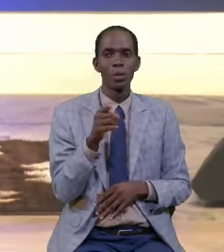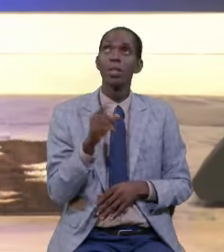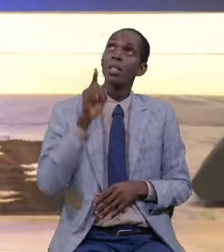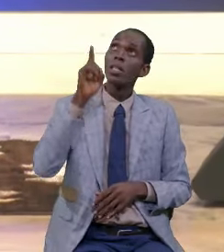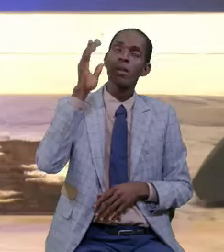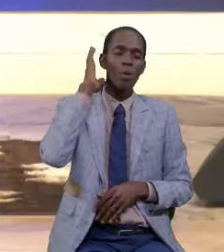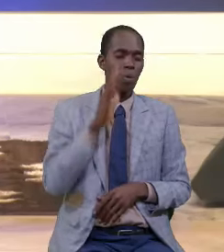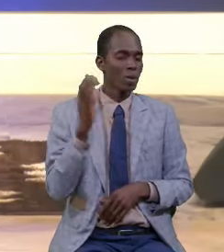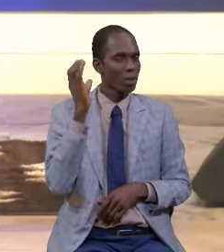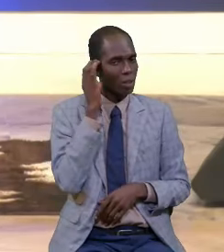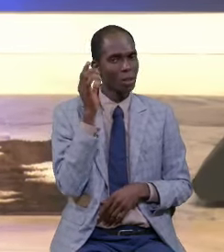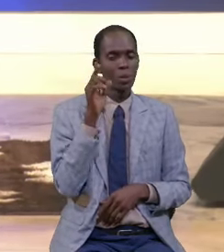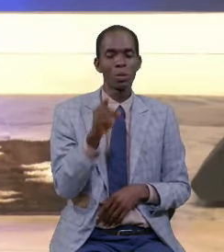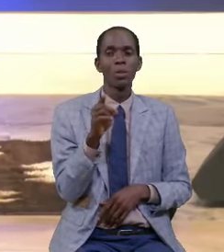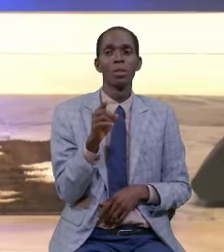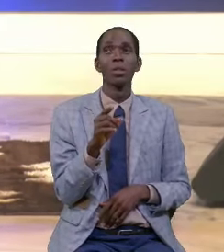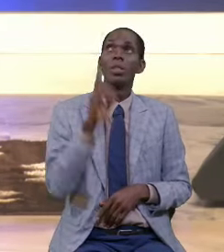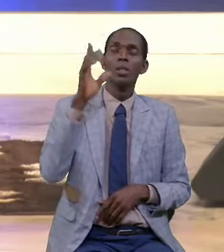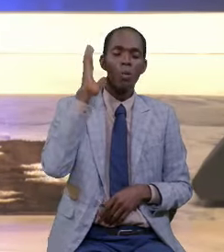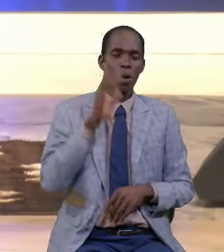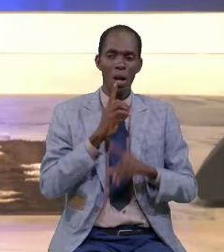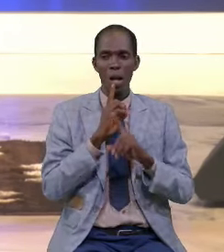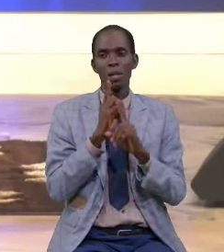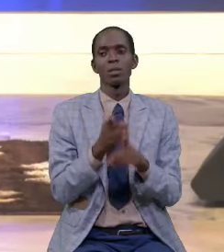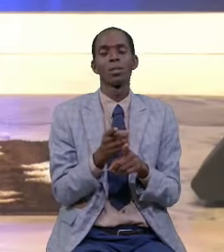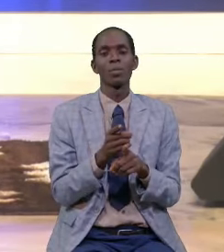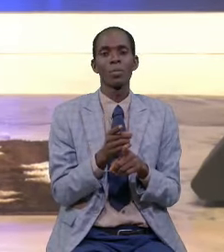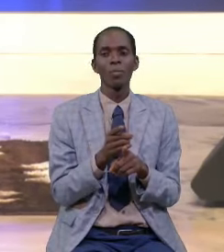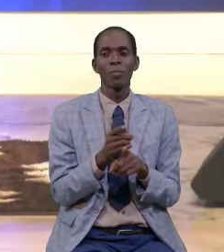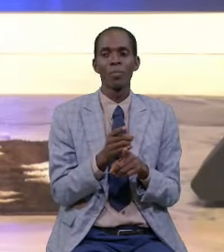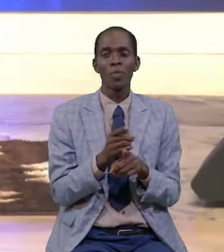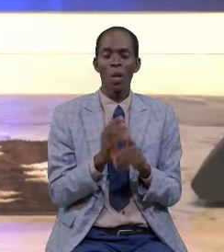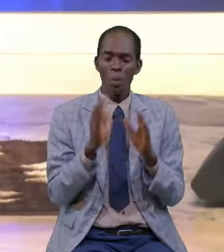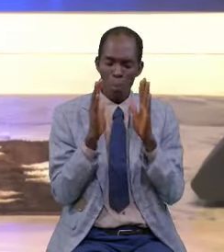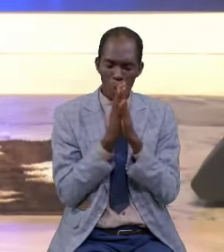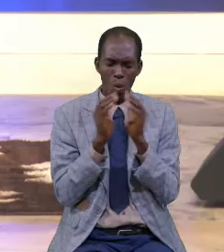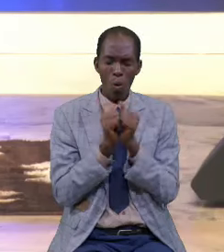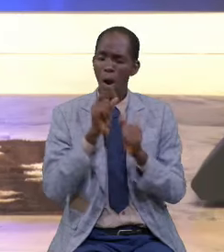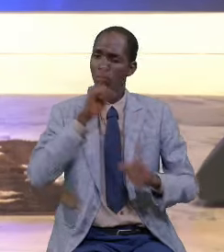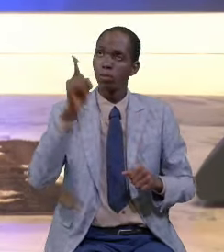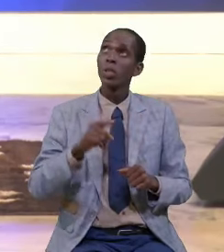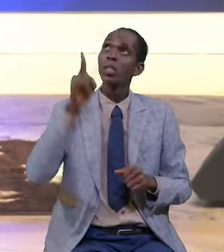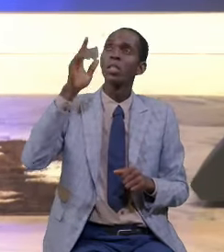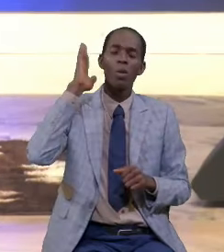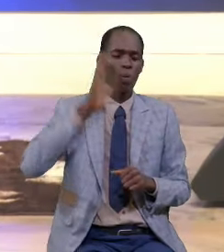hear. He will answer. Pray with assurance. He will answer.